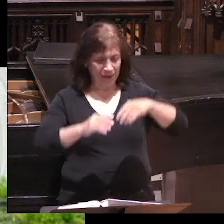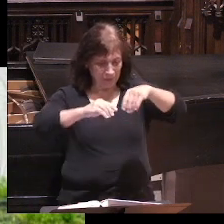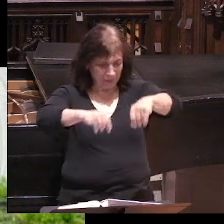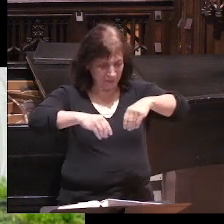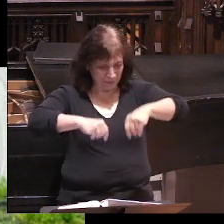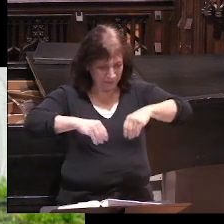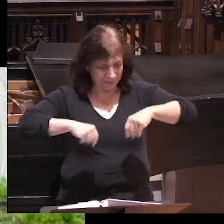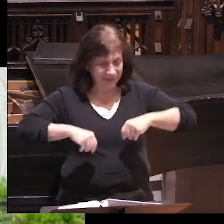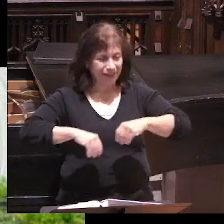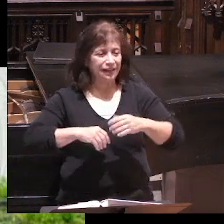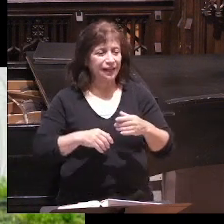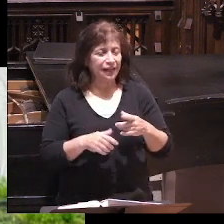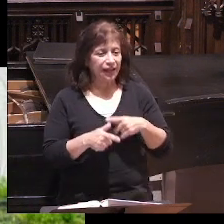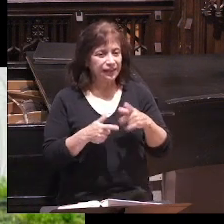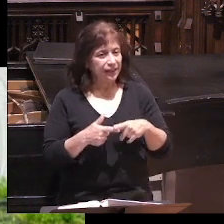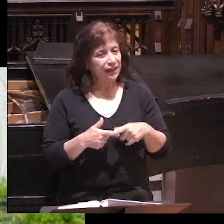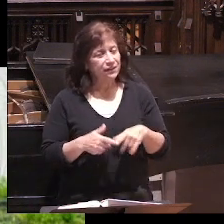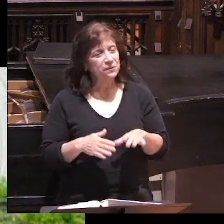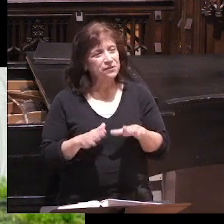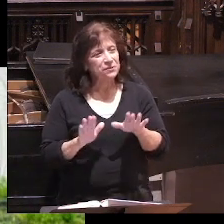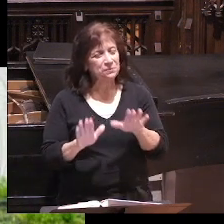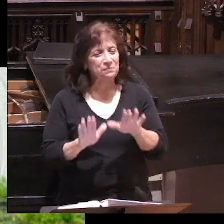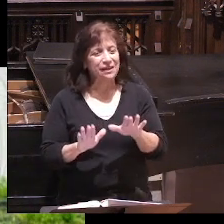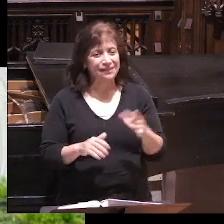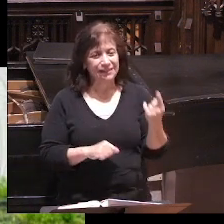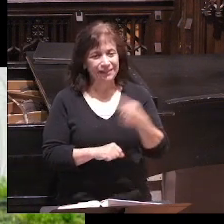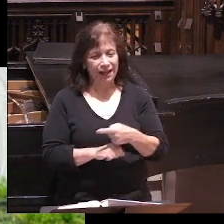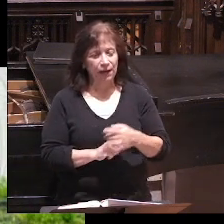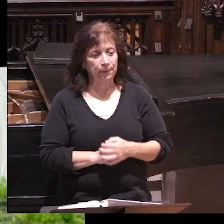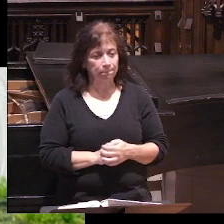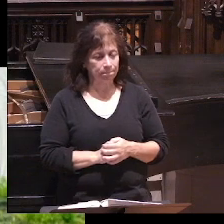ground with, and it was just an amazing day.